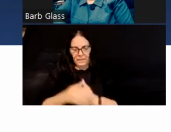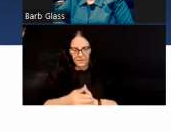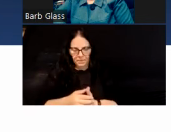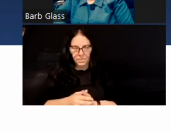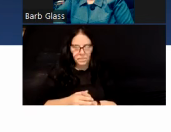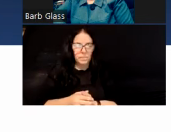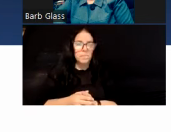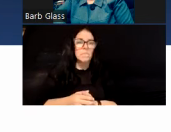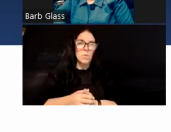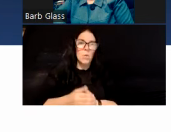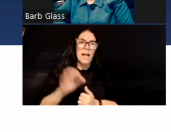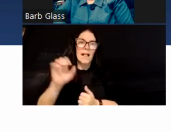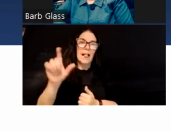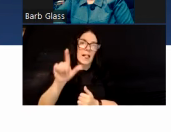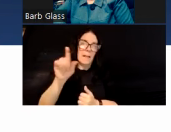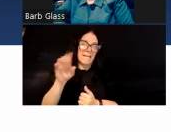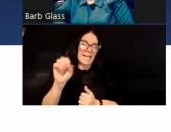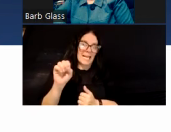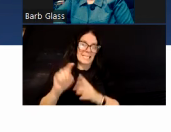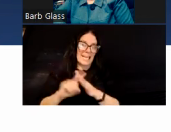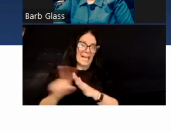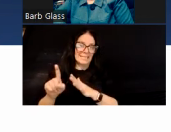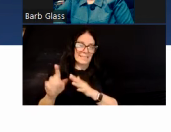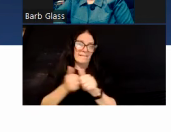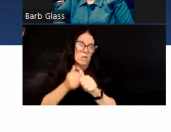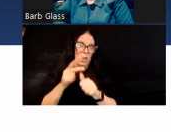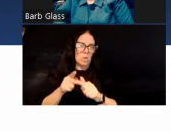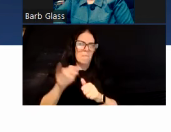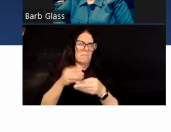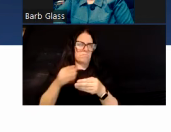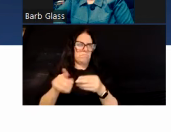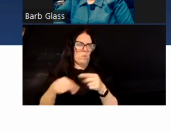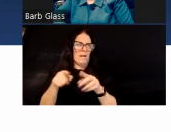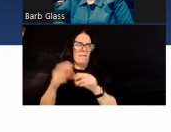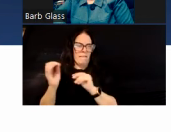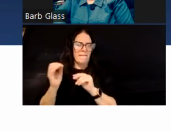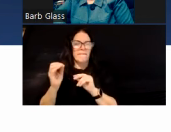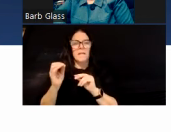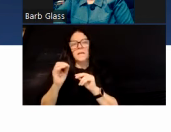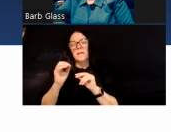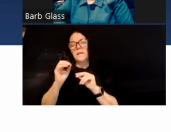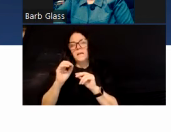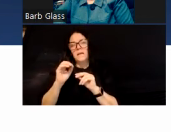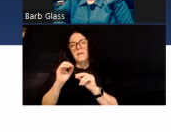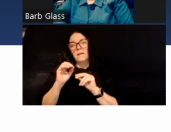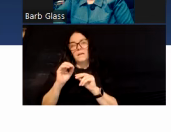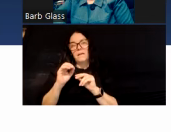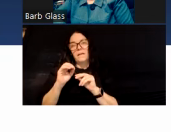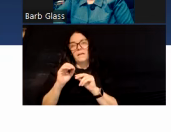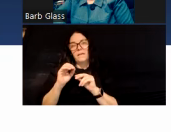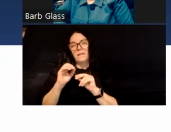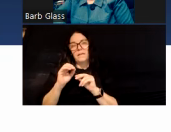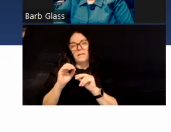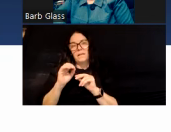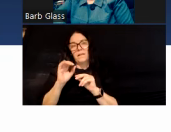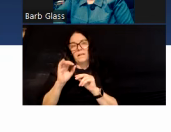LBS exit and follow-up form is completed when they leave, and it gives you the information you need to close their service